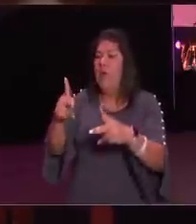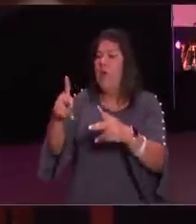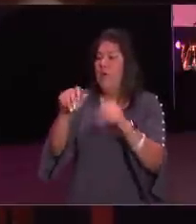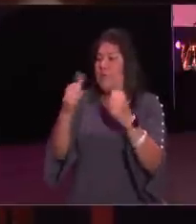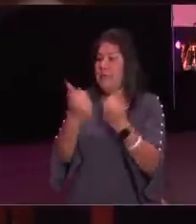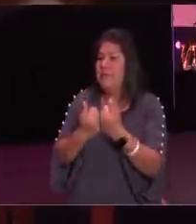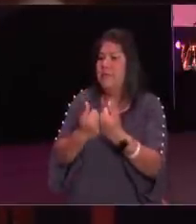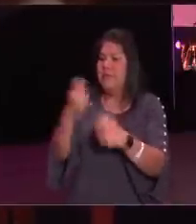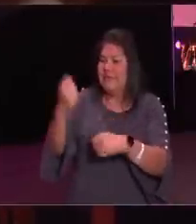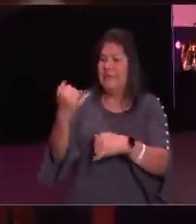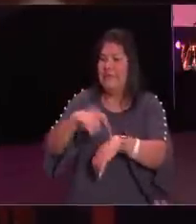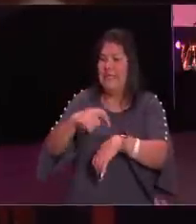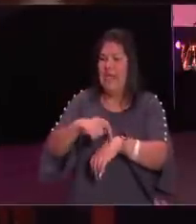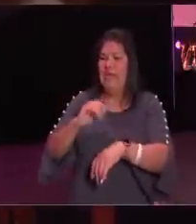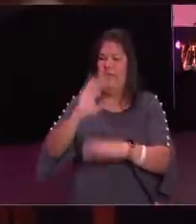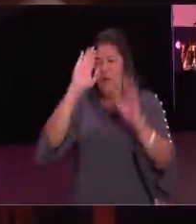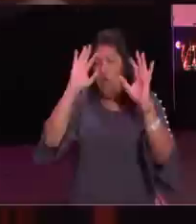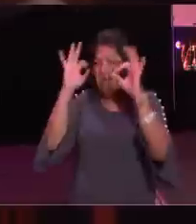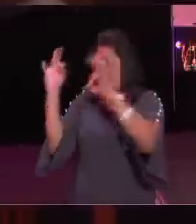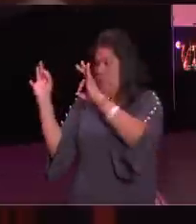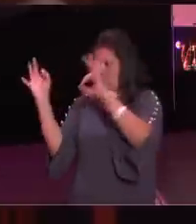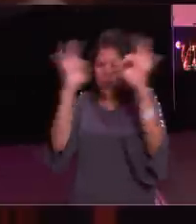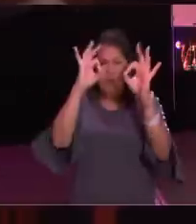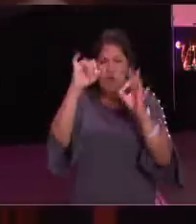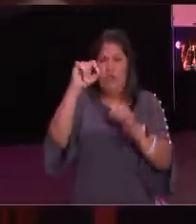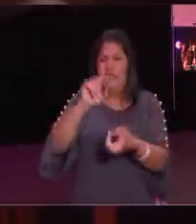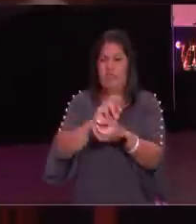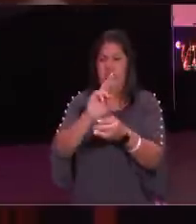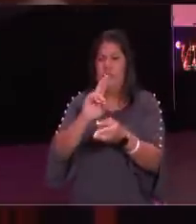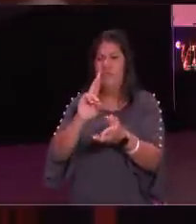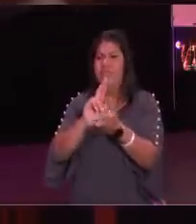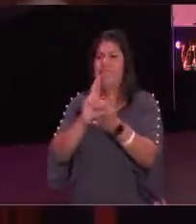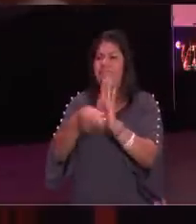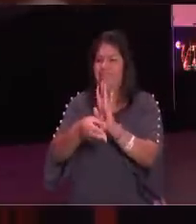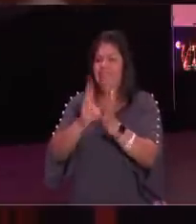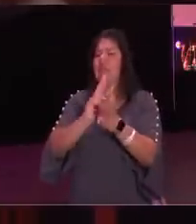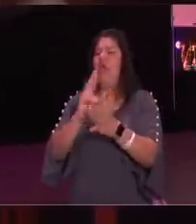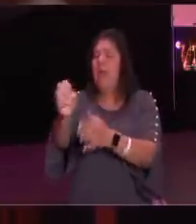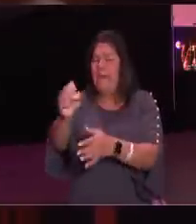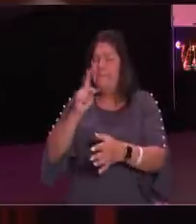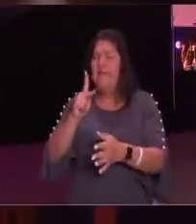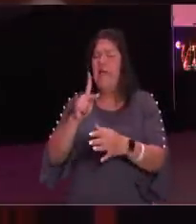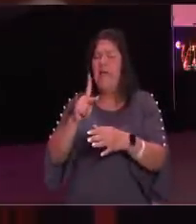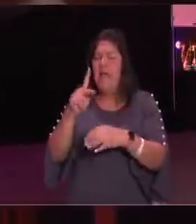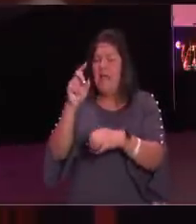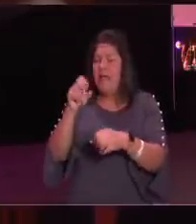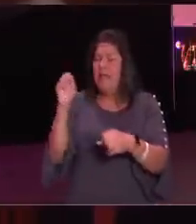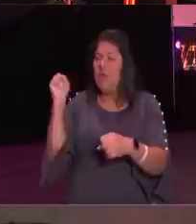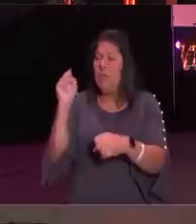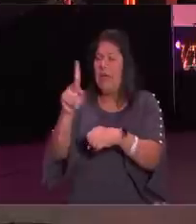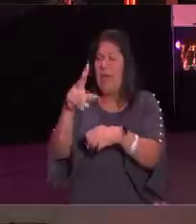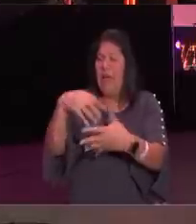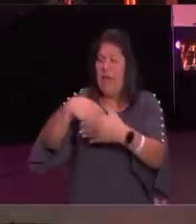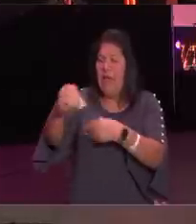time for a reset of our focus and our purpose. It's time to return to the field.